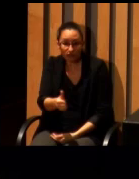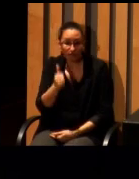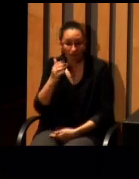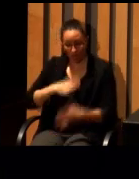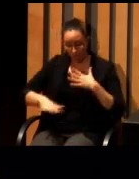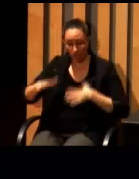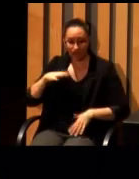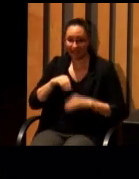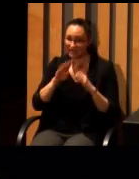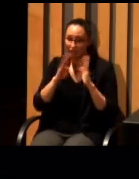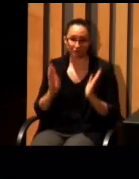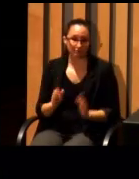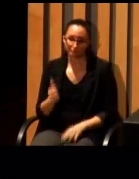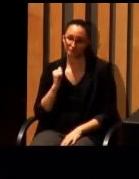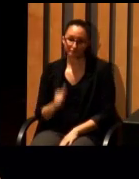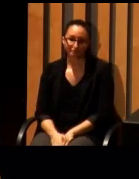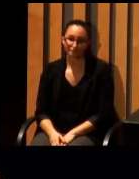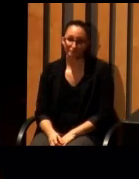house.